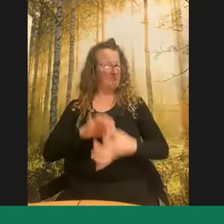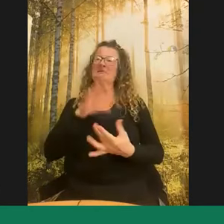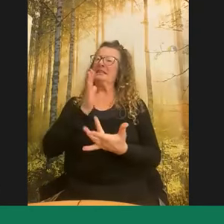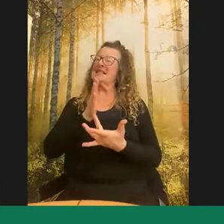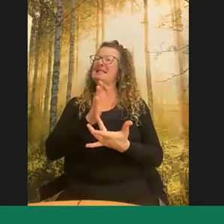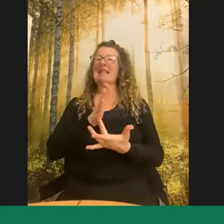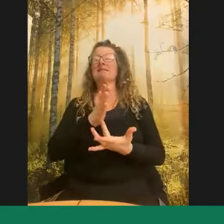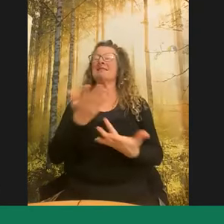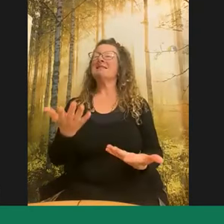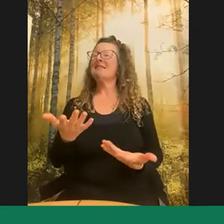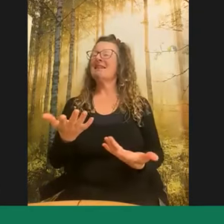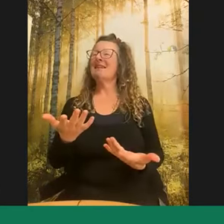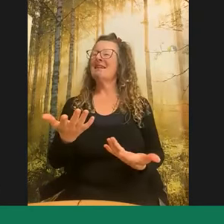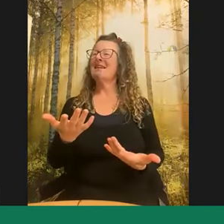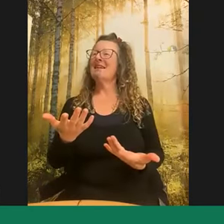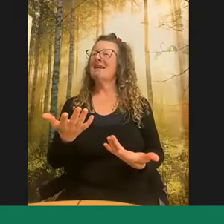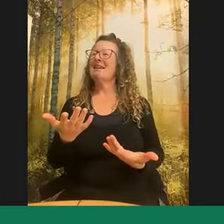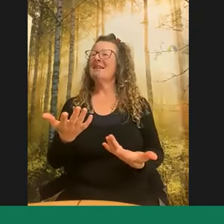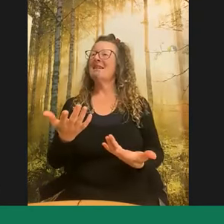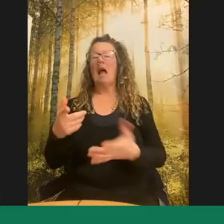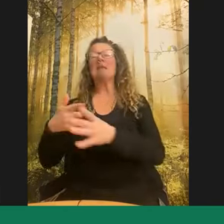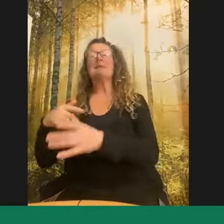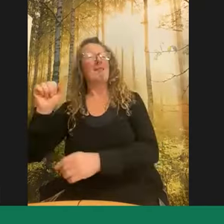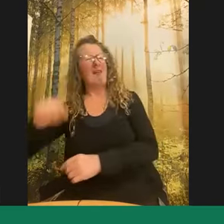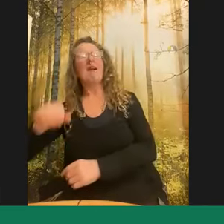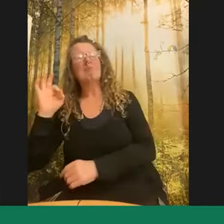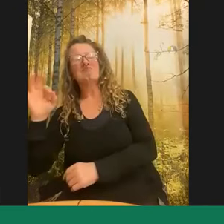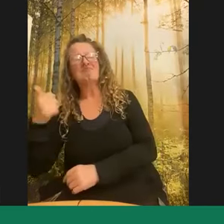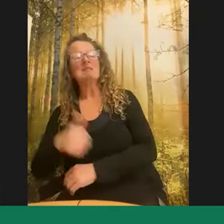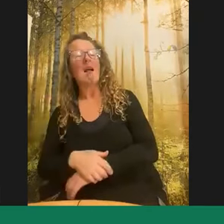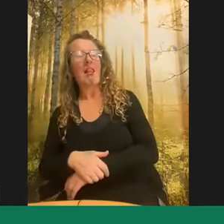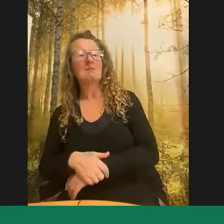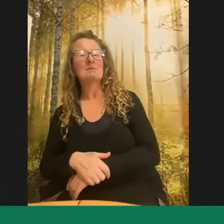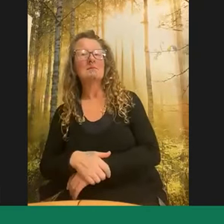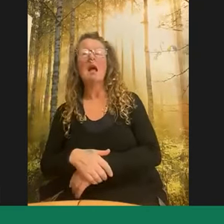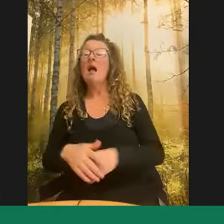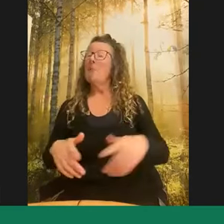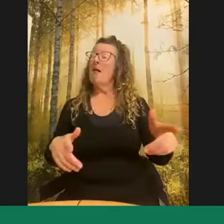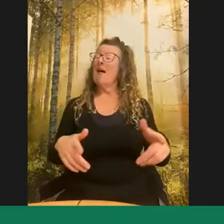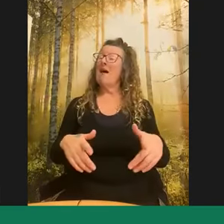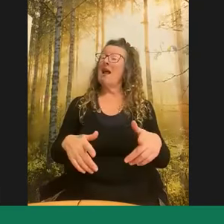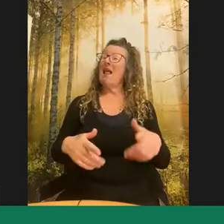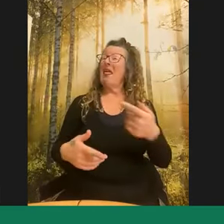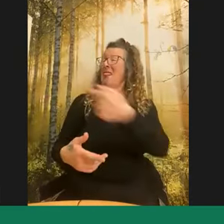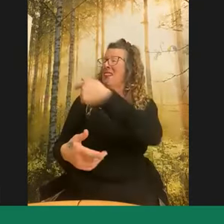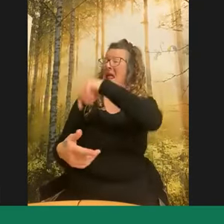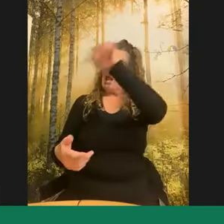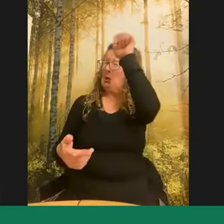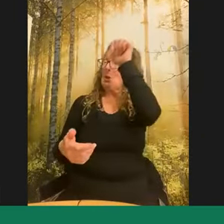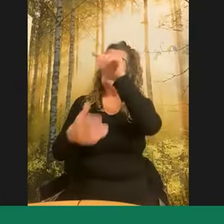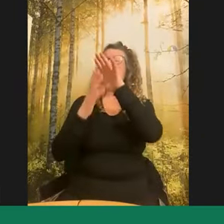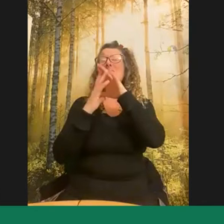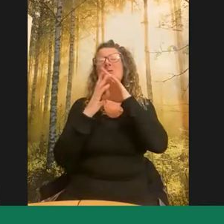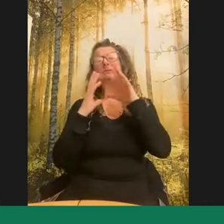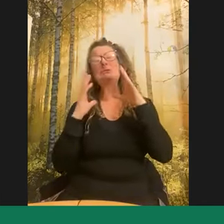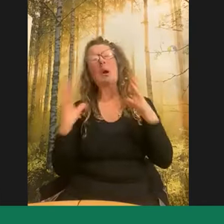space. I do feel like it was surprising because they knew so much about Britain, but